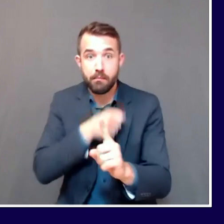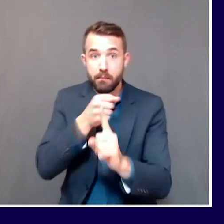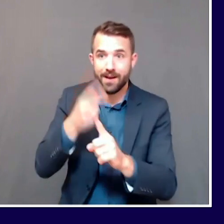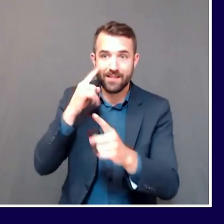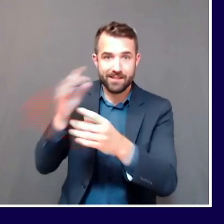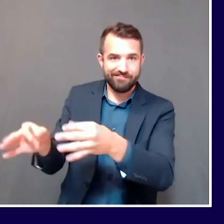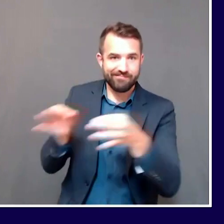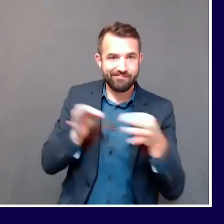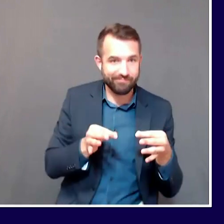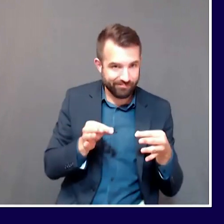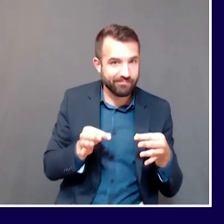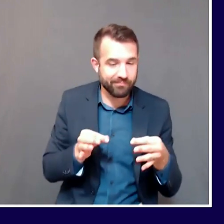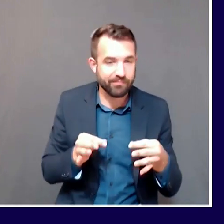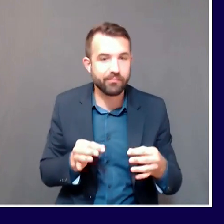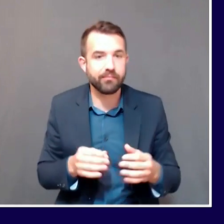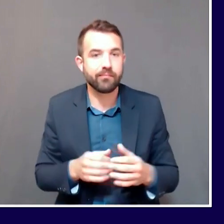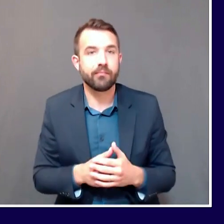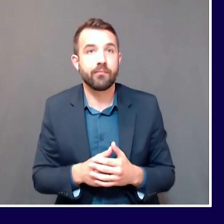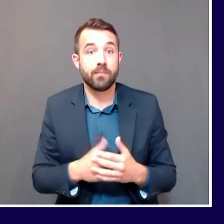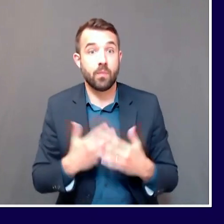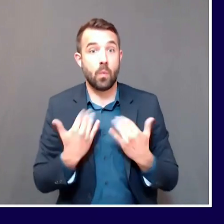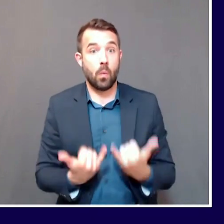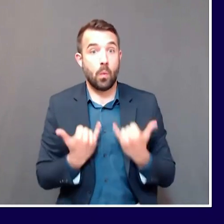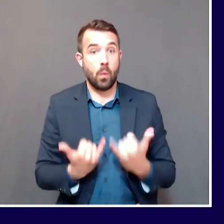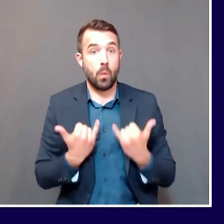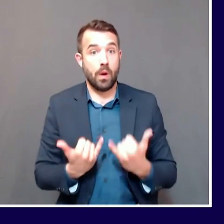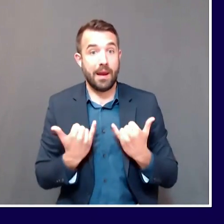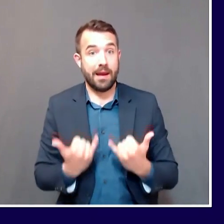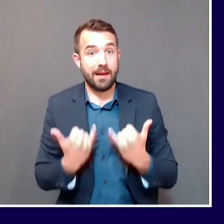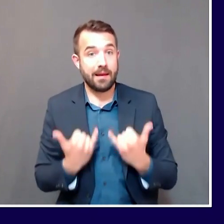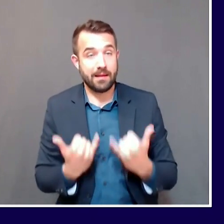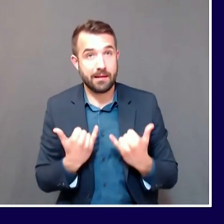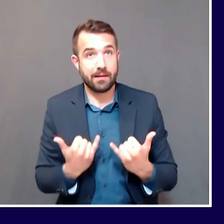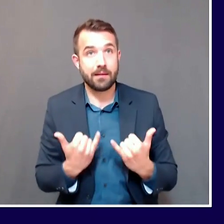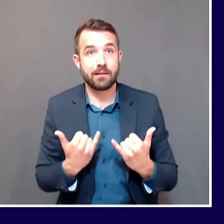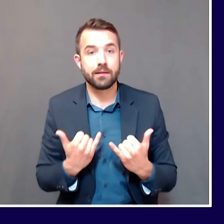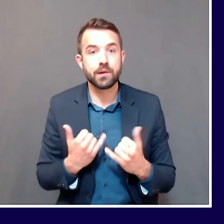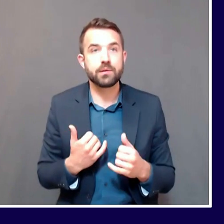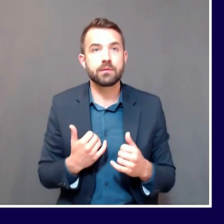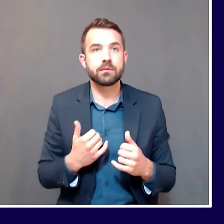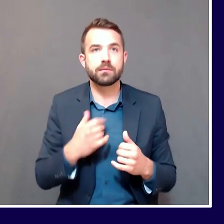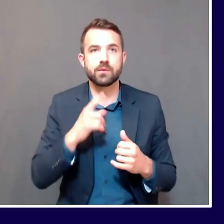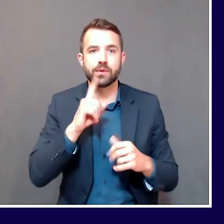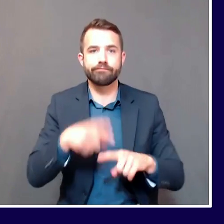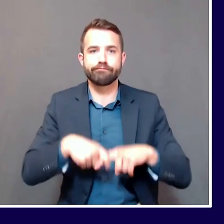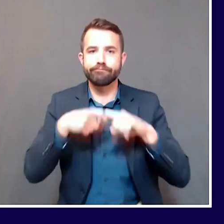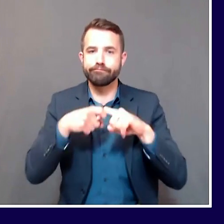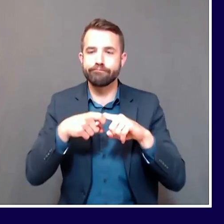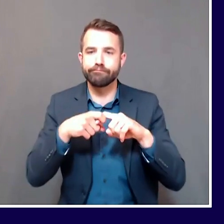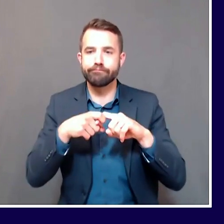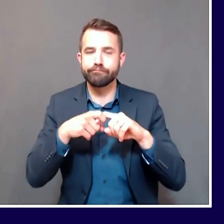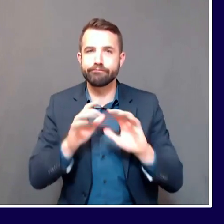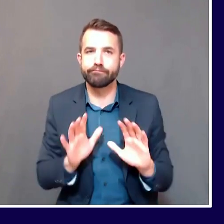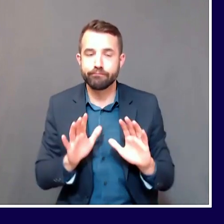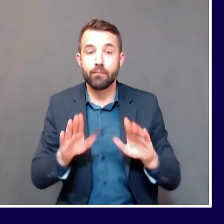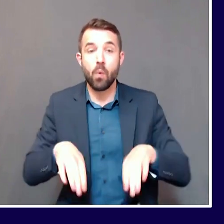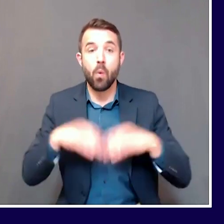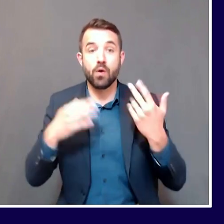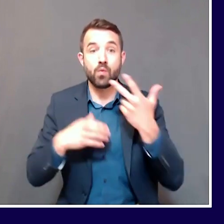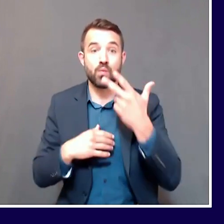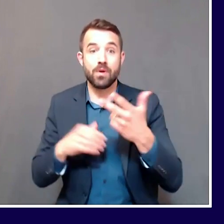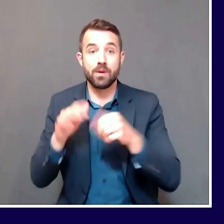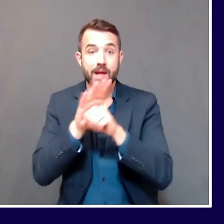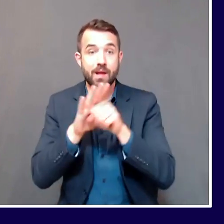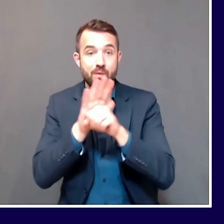I think at this moment in time, we want to pause on additional reopenings in the 3